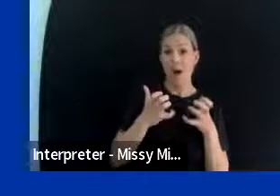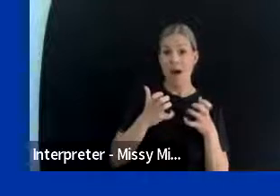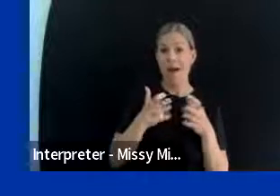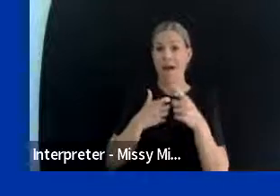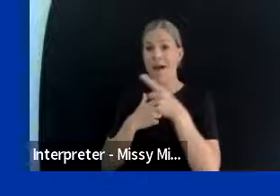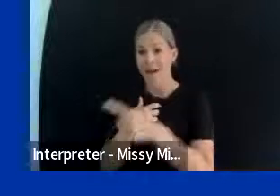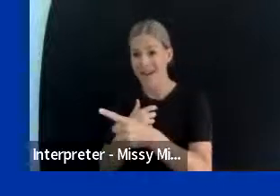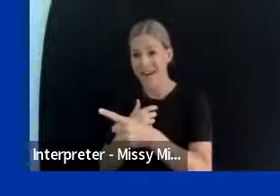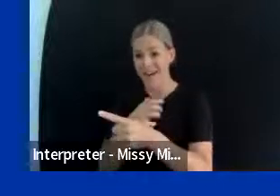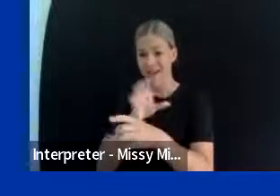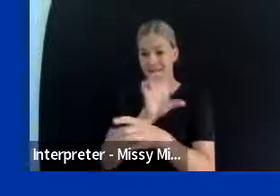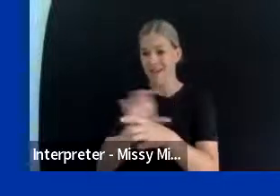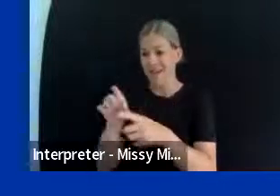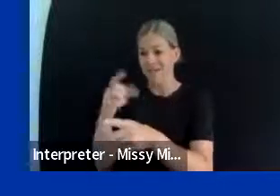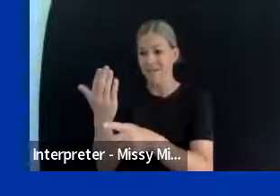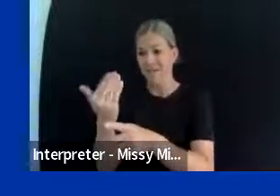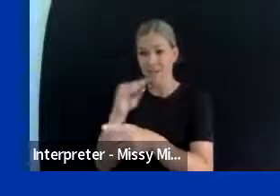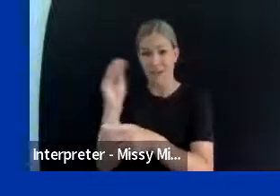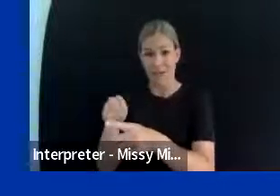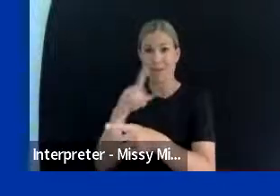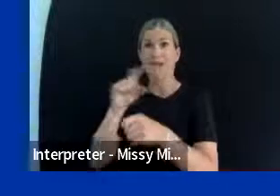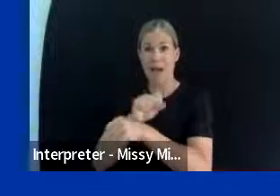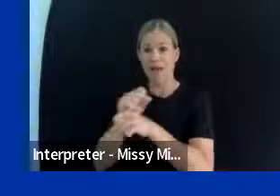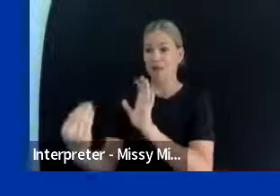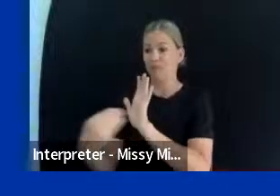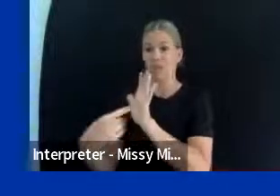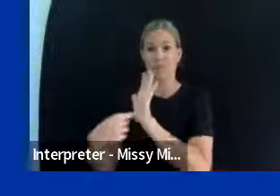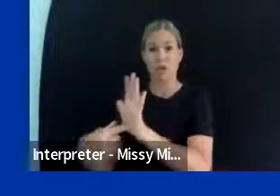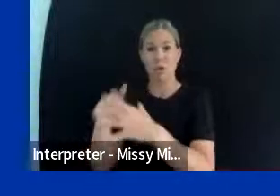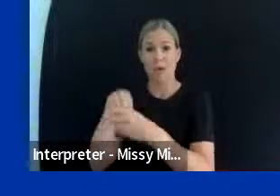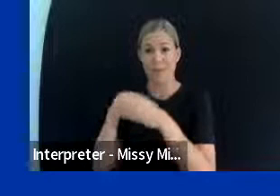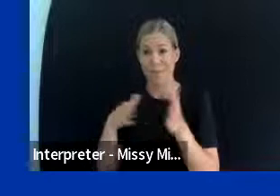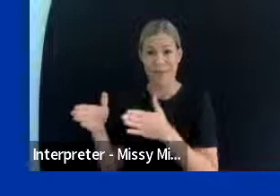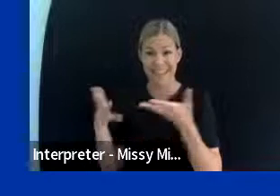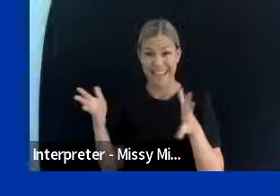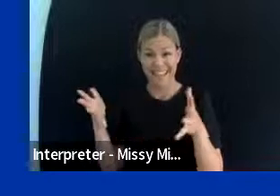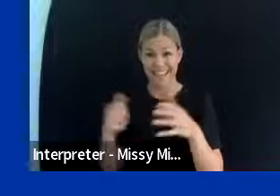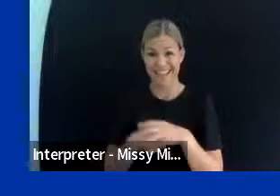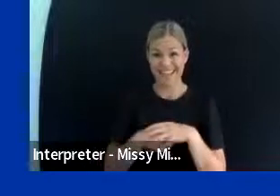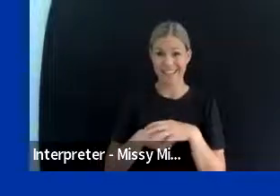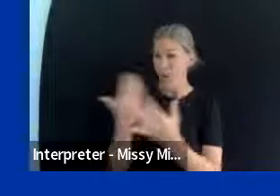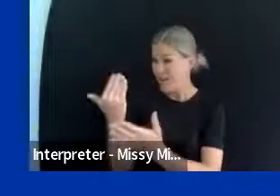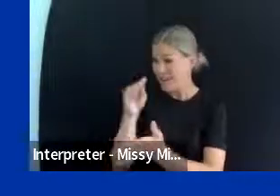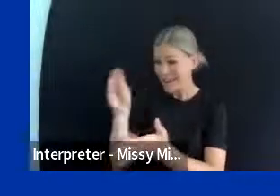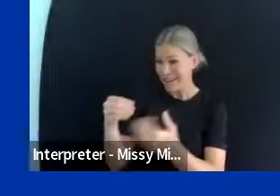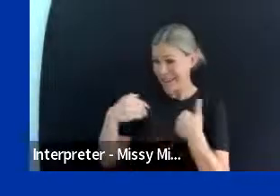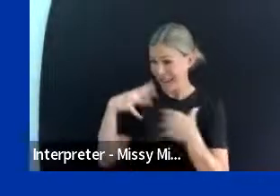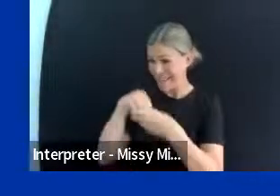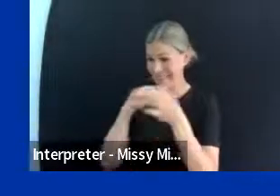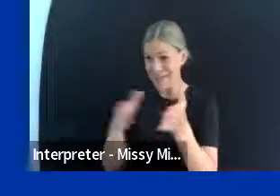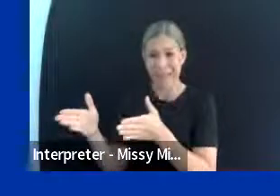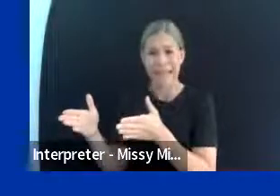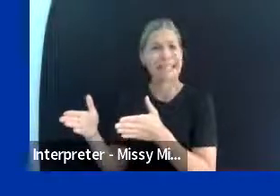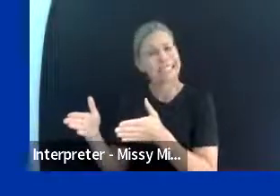plan. So in the real world, we know, right, if it's not even in the service plan, there's very little chance of it